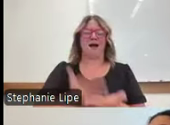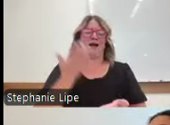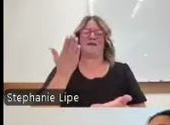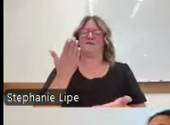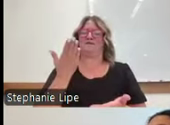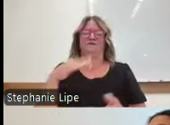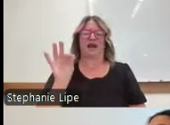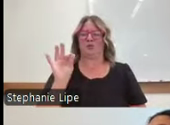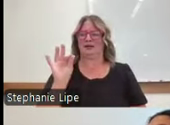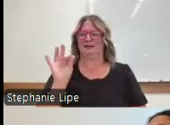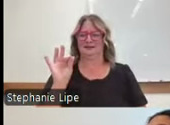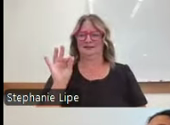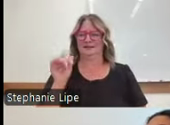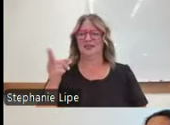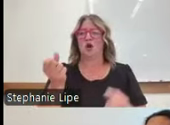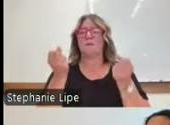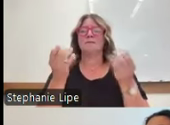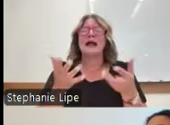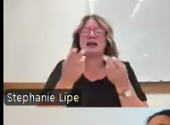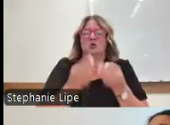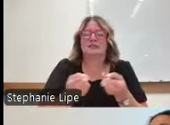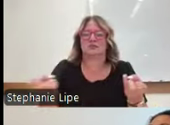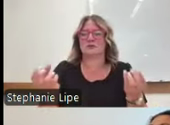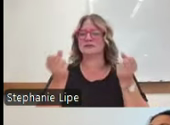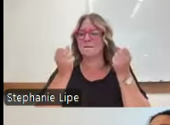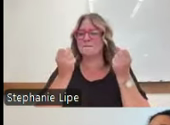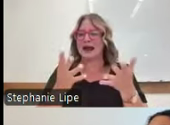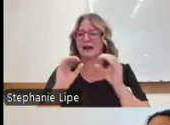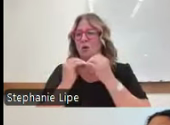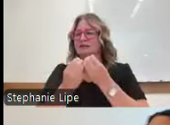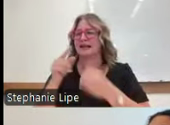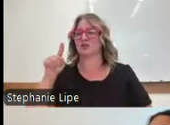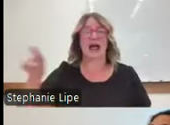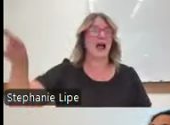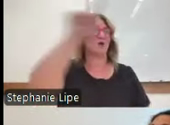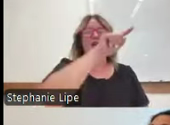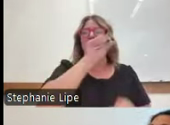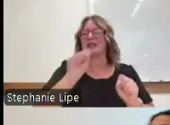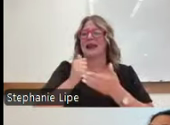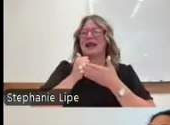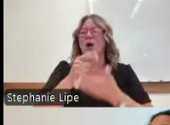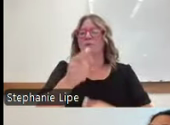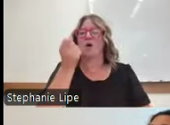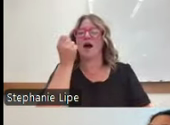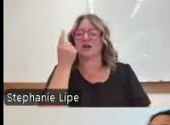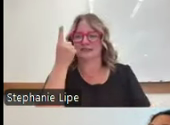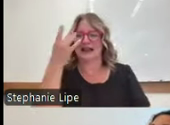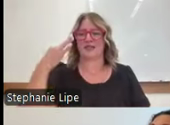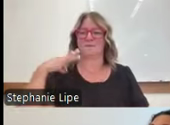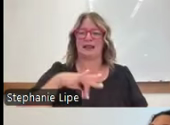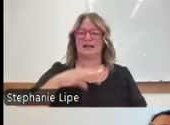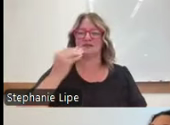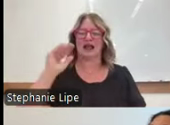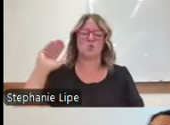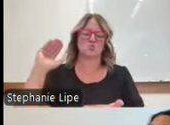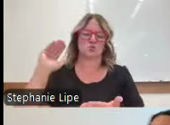be, largely unfounded, because there are many resources and there's many organizations out there that